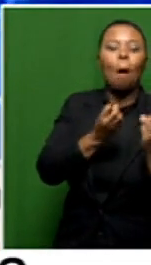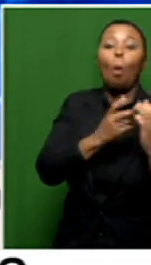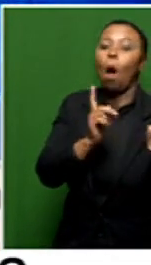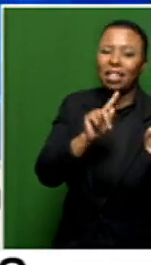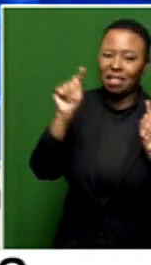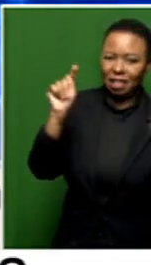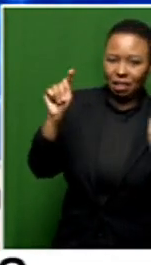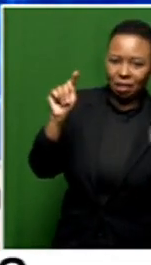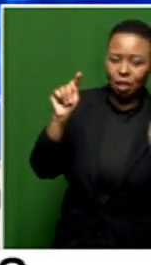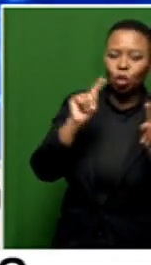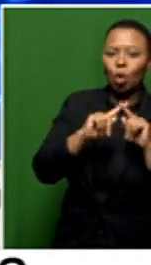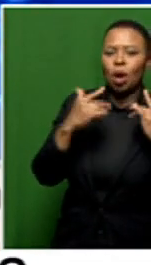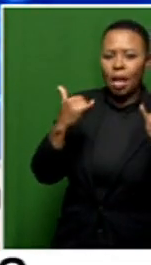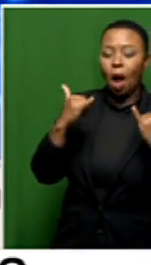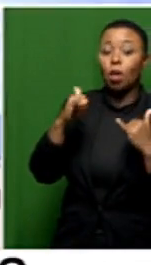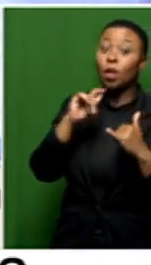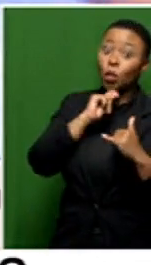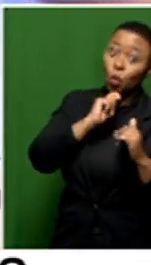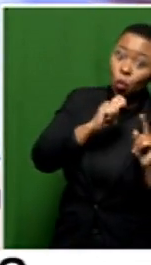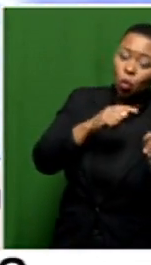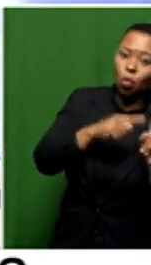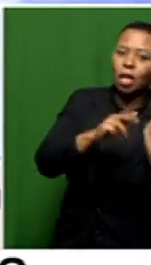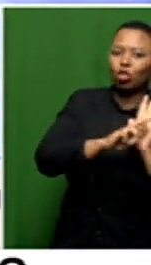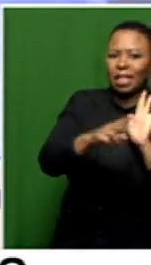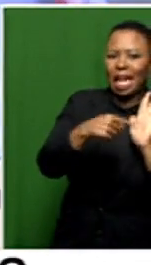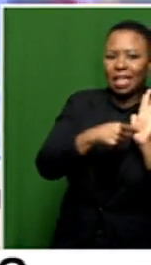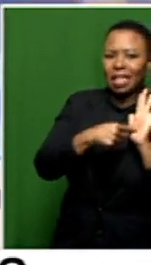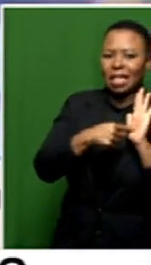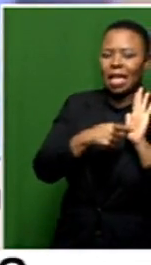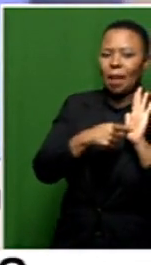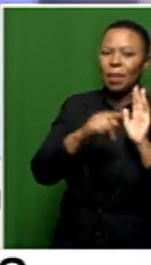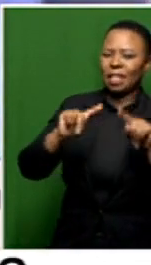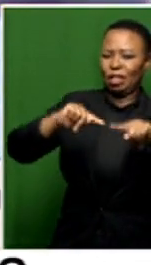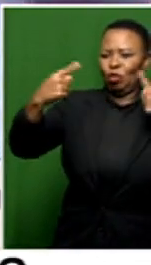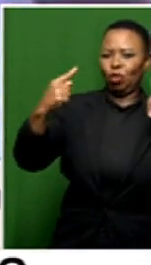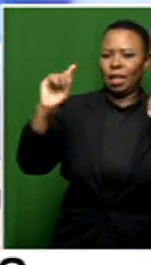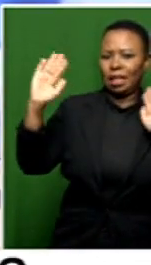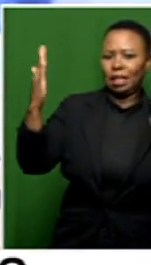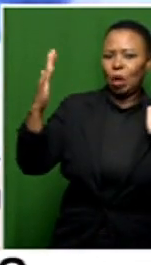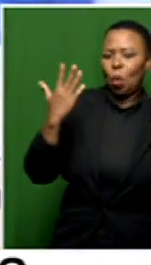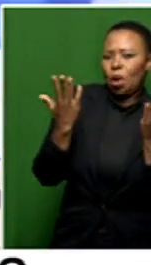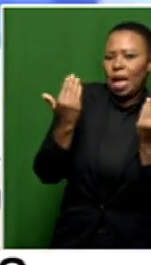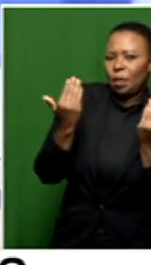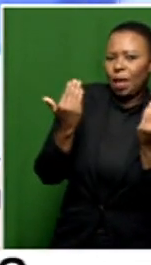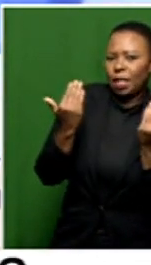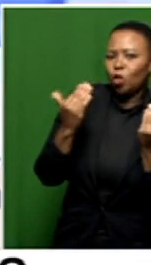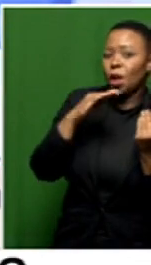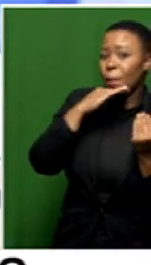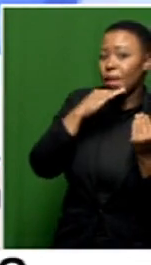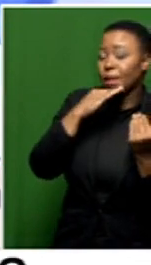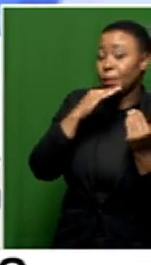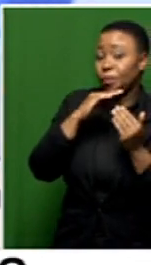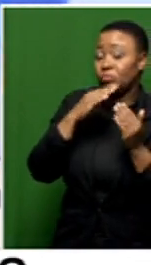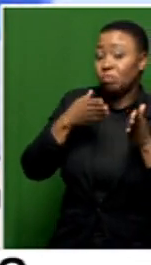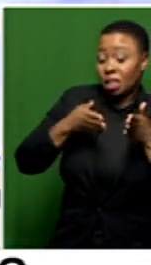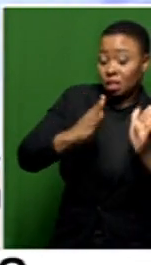from the actual results? What if it's a total contrast over what you've expected? Would this render the prediction model